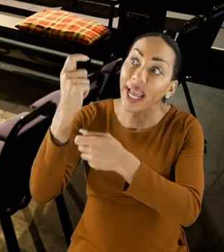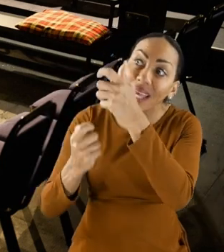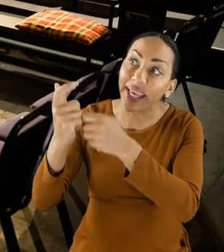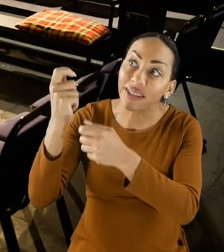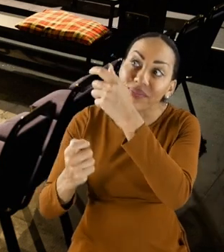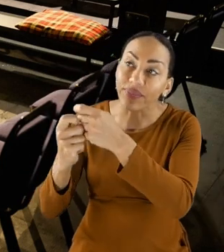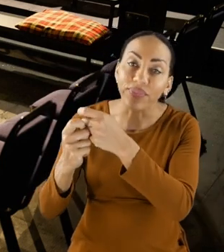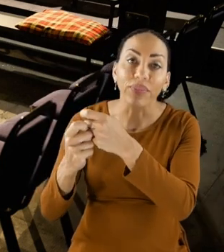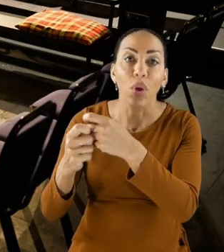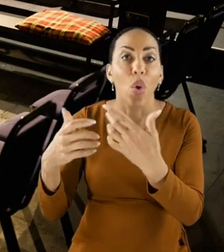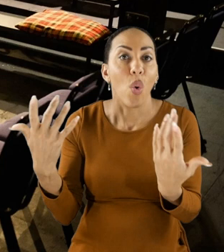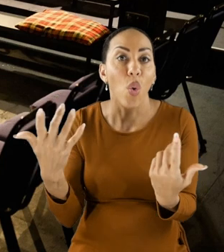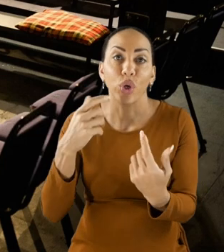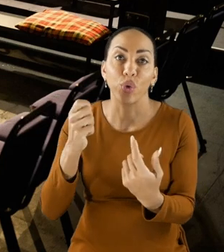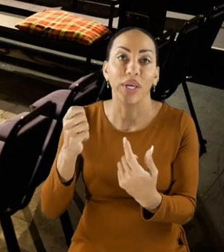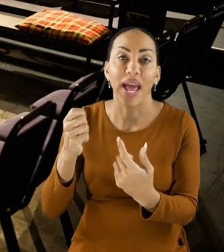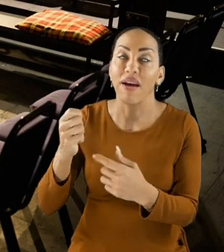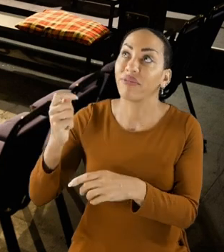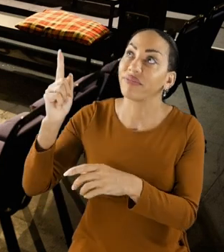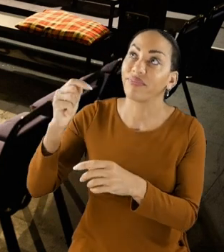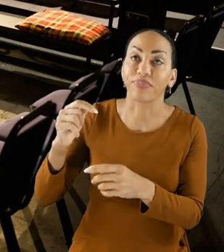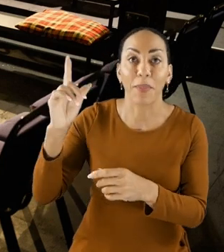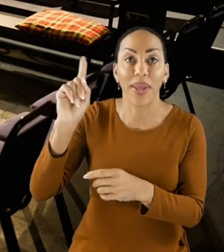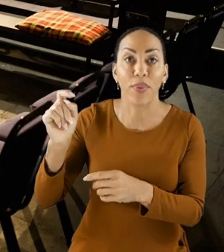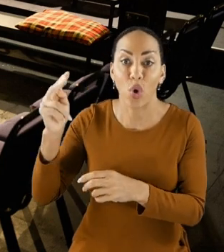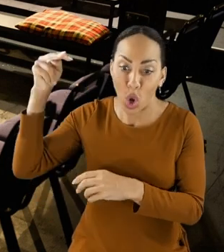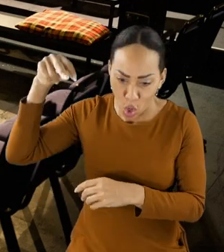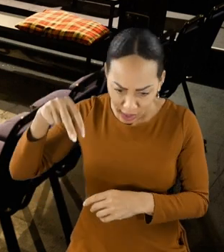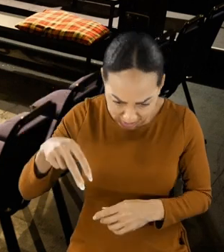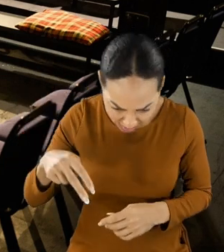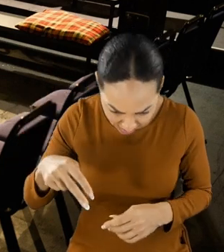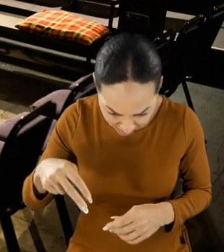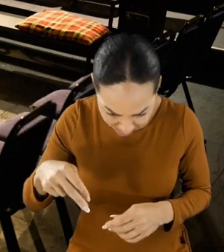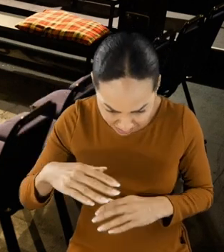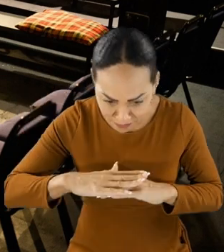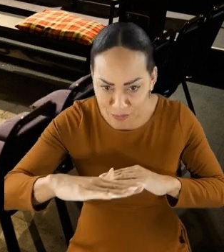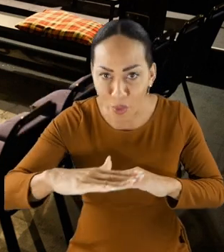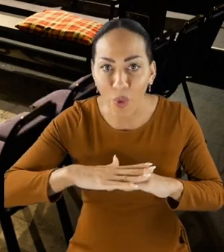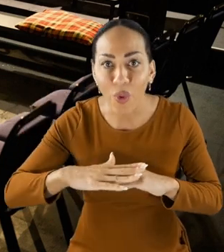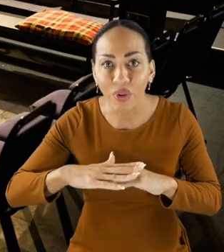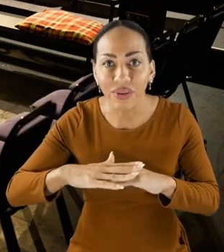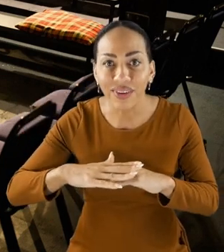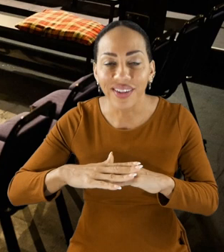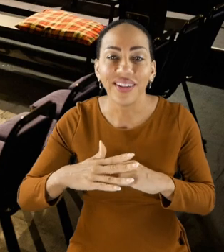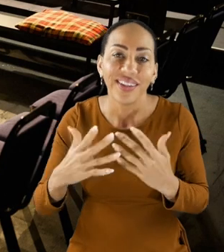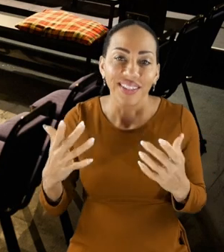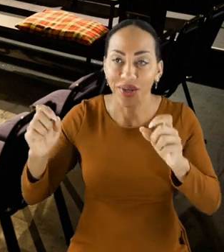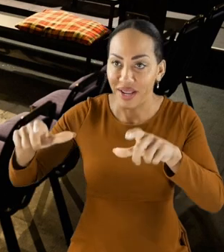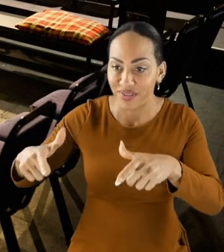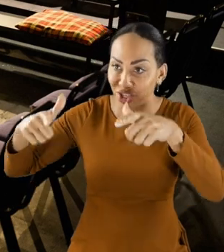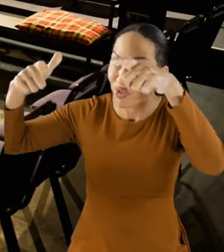above this stage area. Well, a projector could go into the rig and it could project an image down onto the floor, so people could be looking at the floor. You could